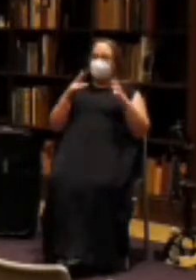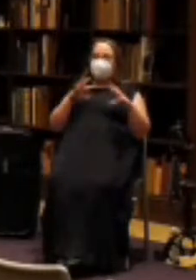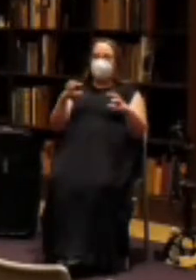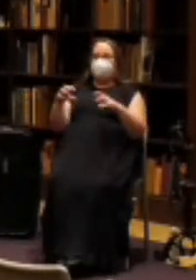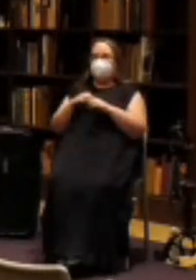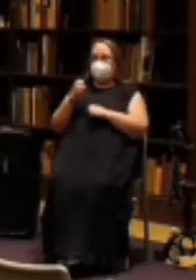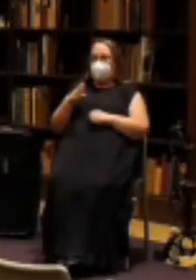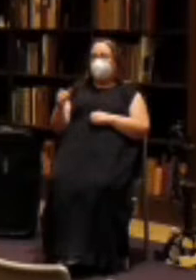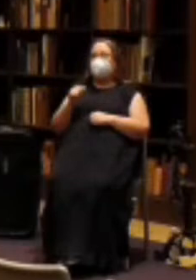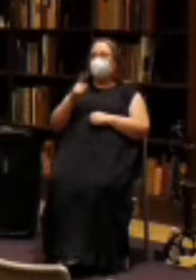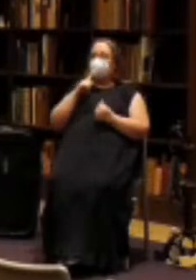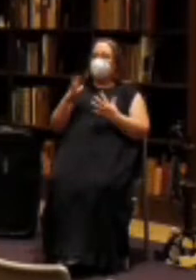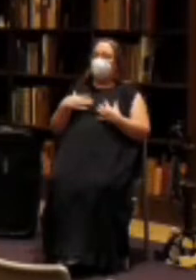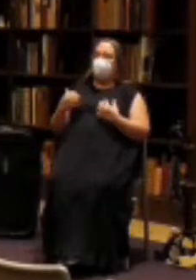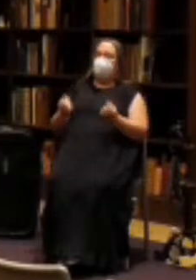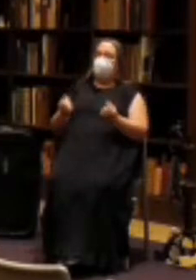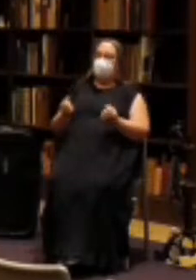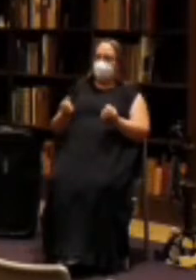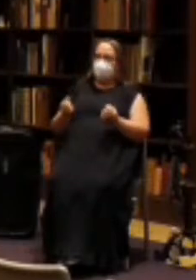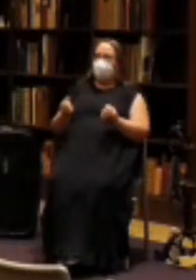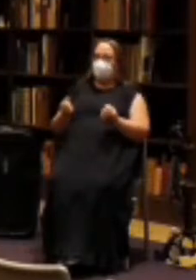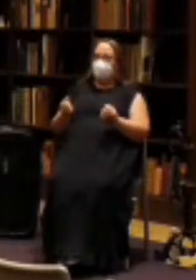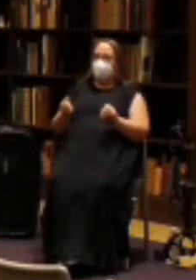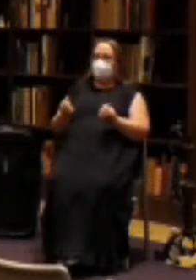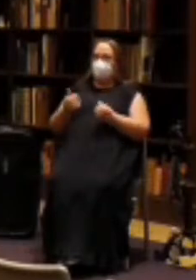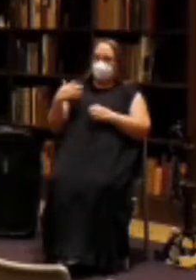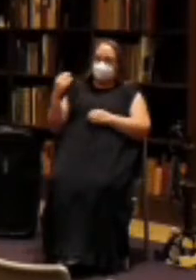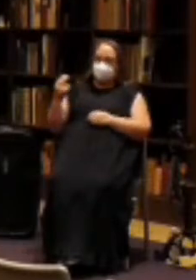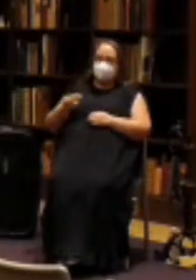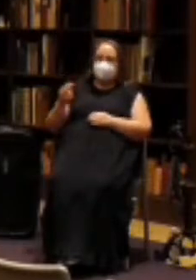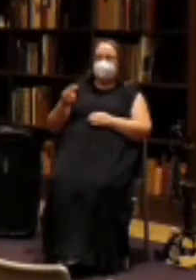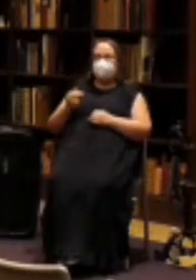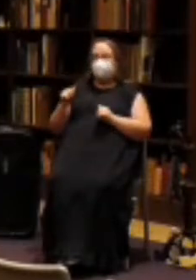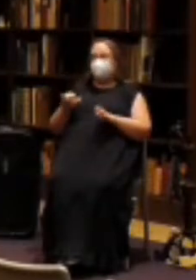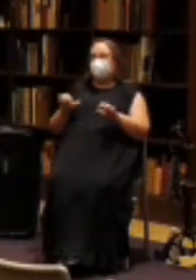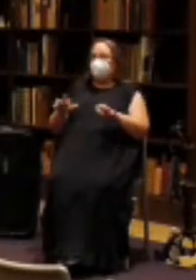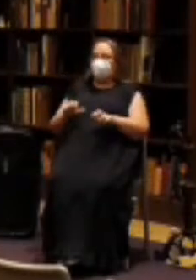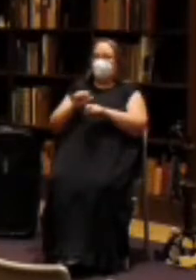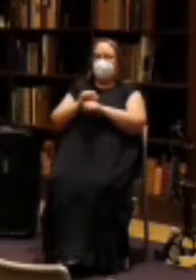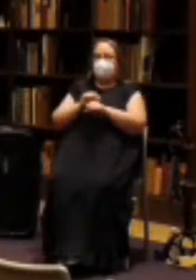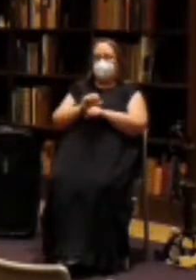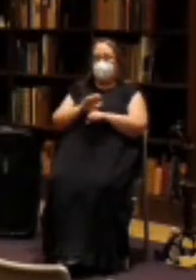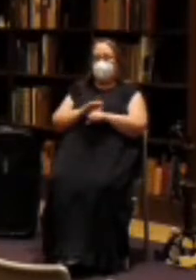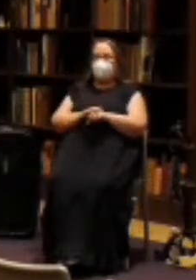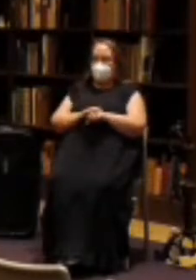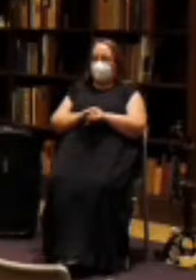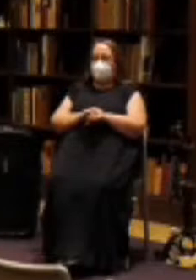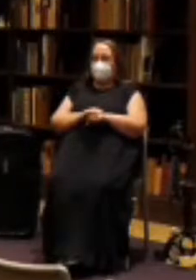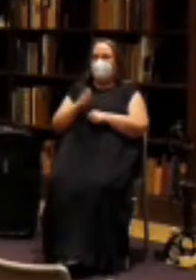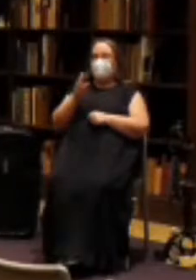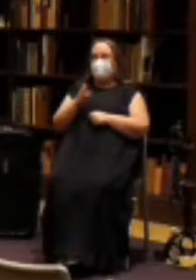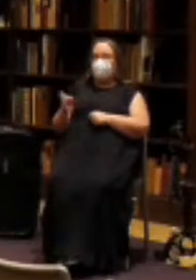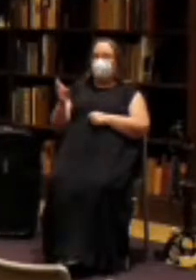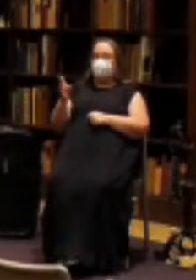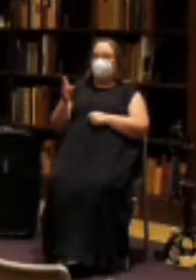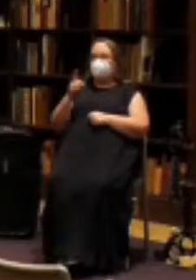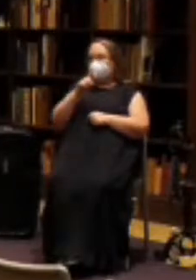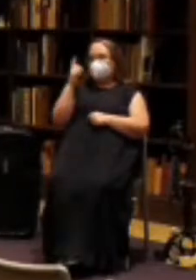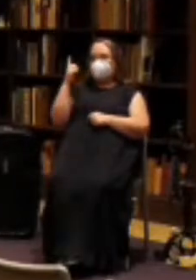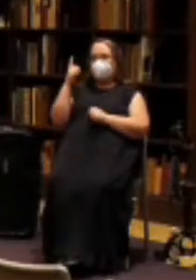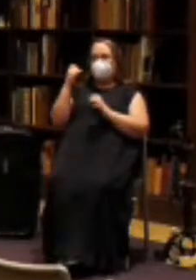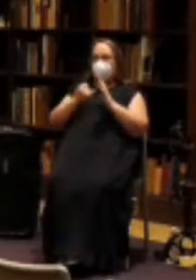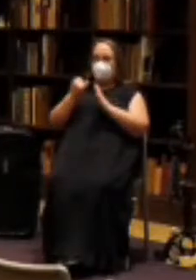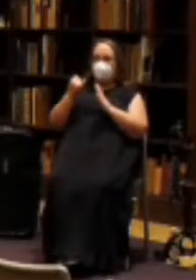Baltimore that are recovering this heritage and history, that are doing great work on Baltimore's Black